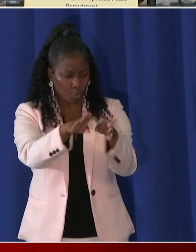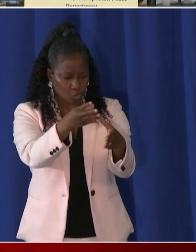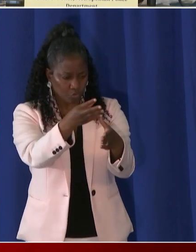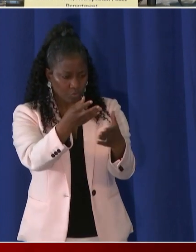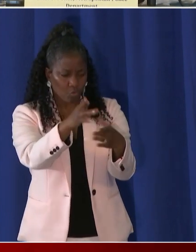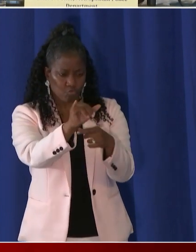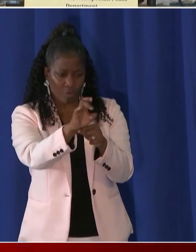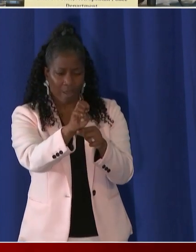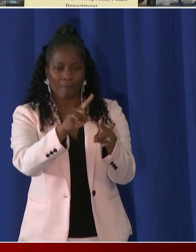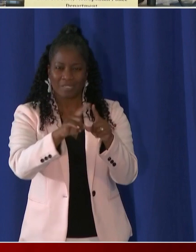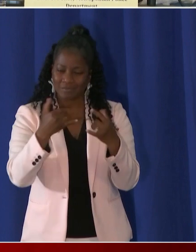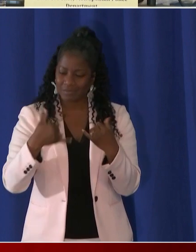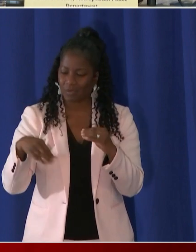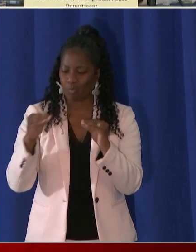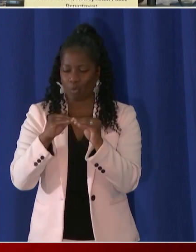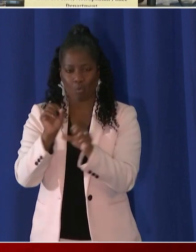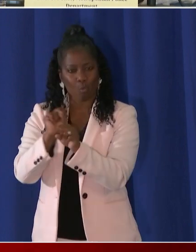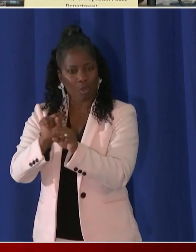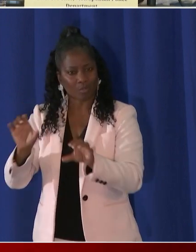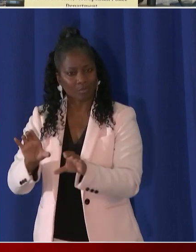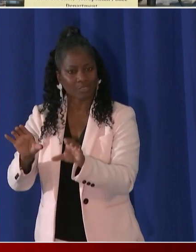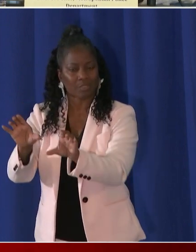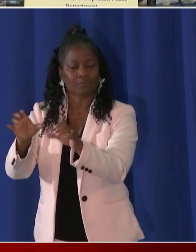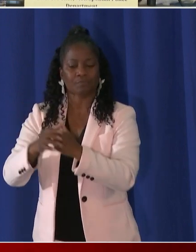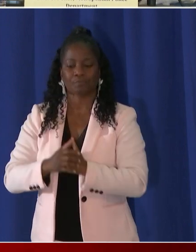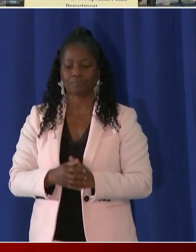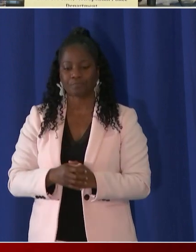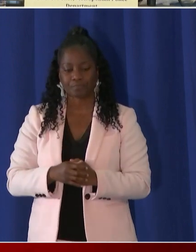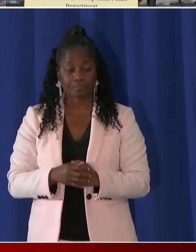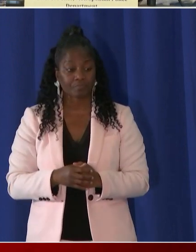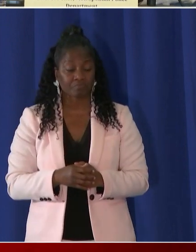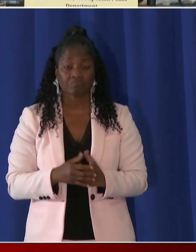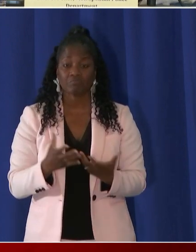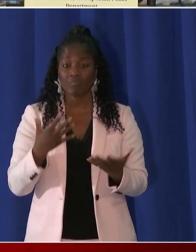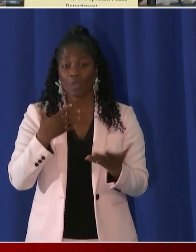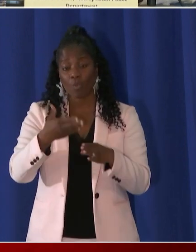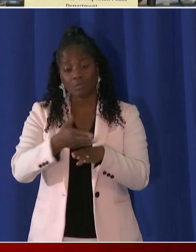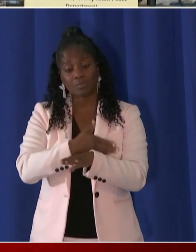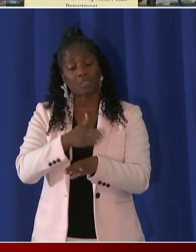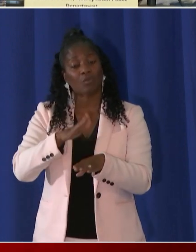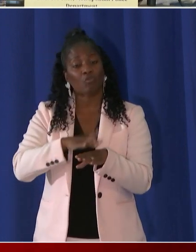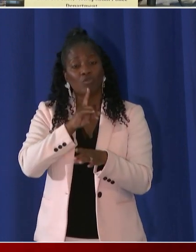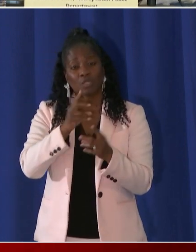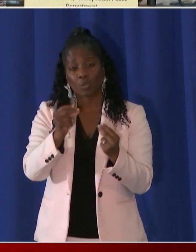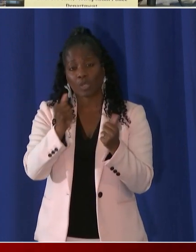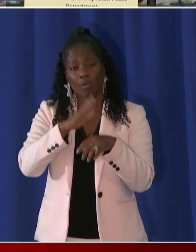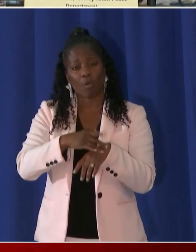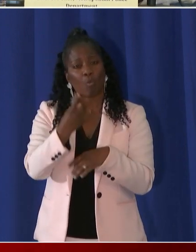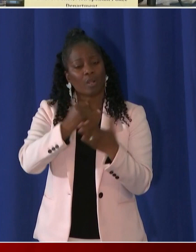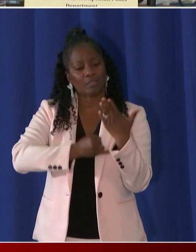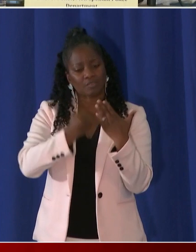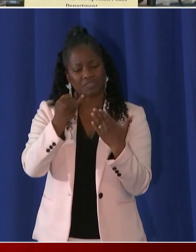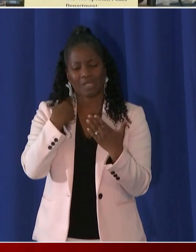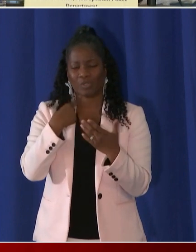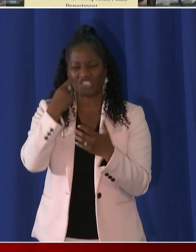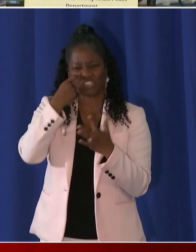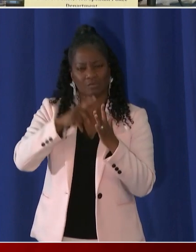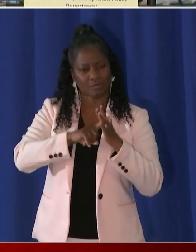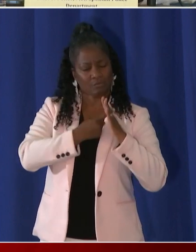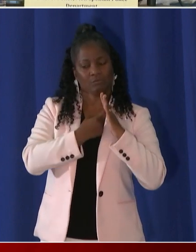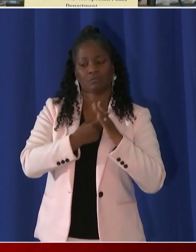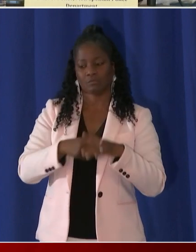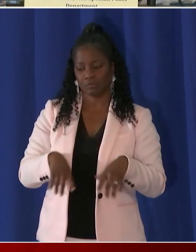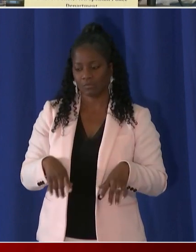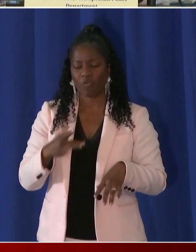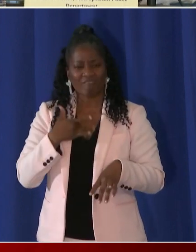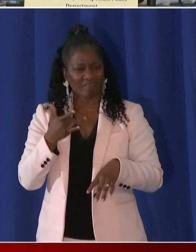there's still a lot more work to be done. I want to update you really quickly on one of the initiatives that we kicked off that we